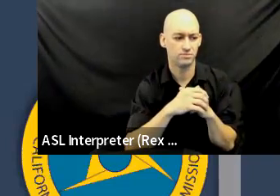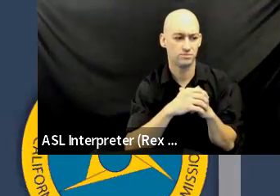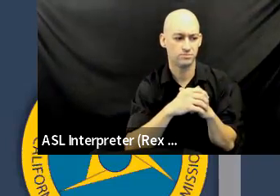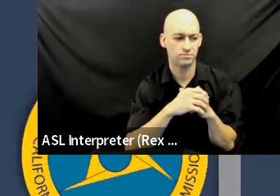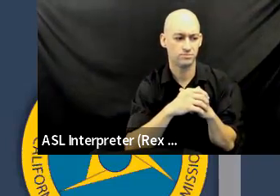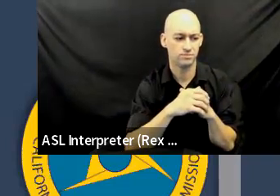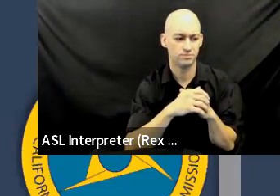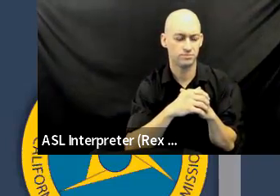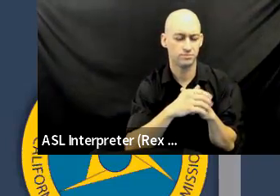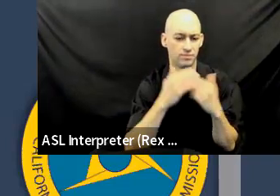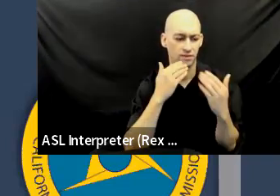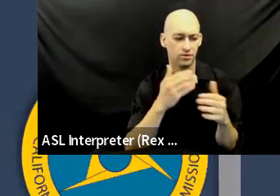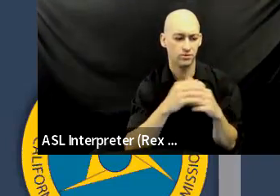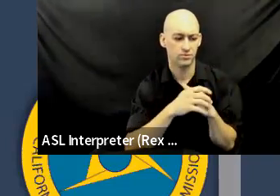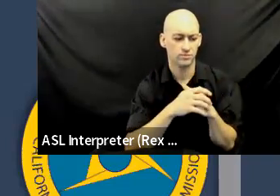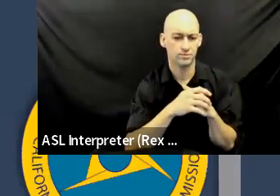you. Thank you.